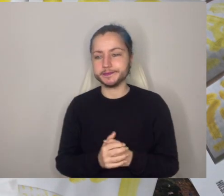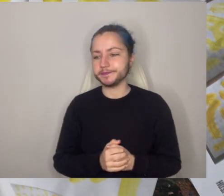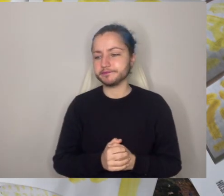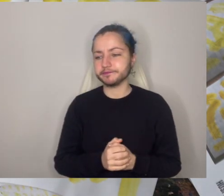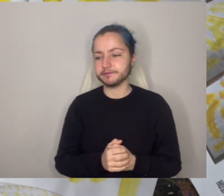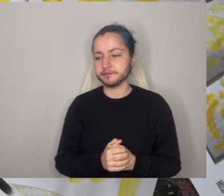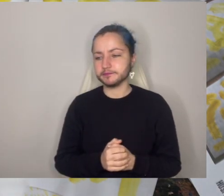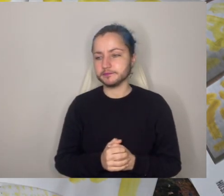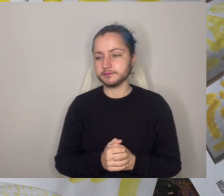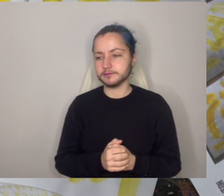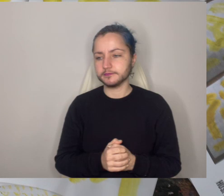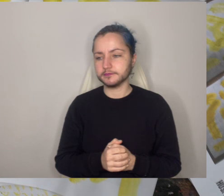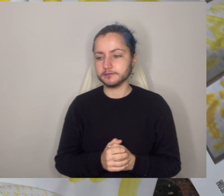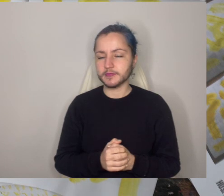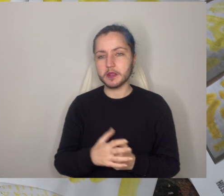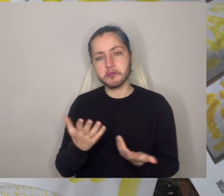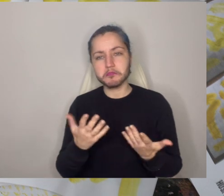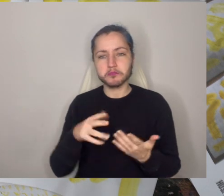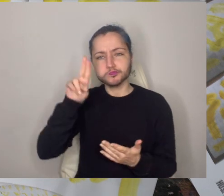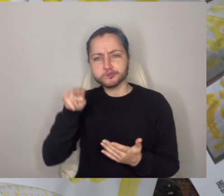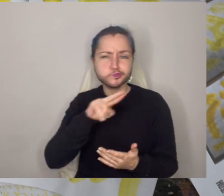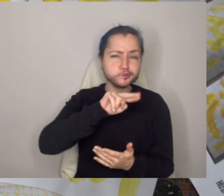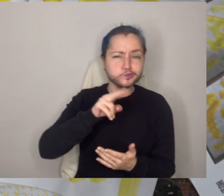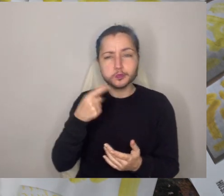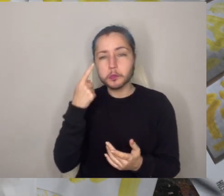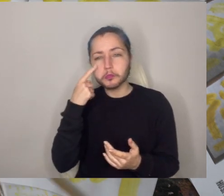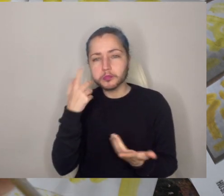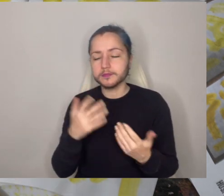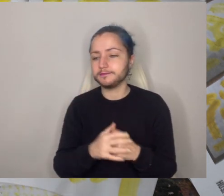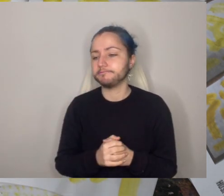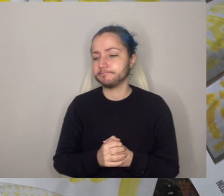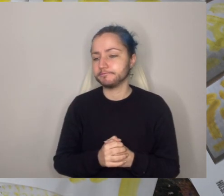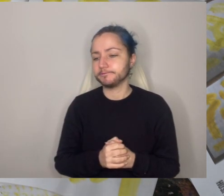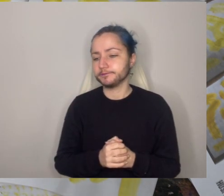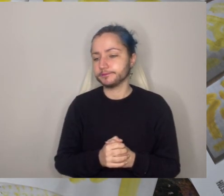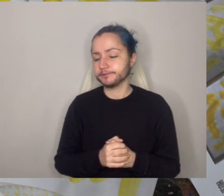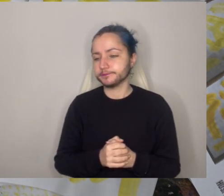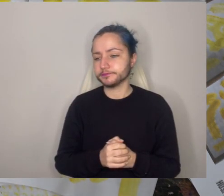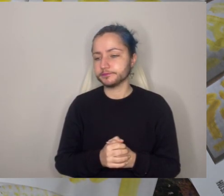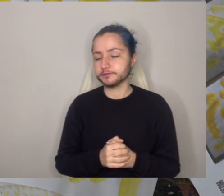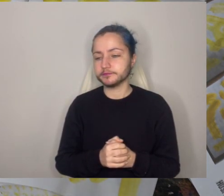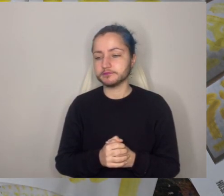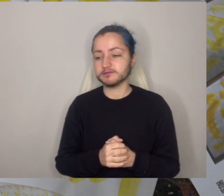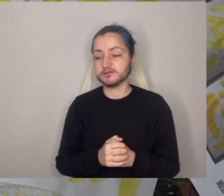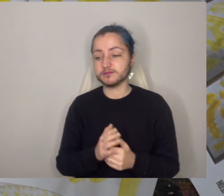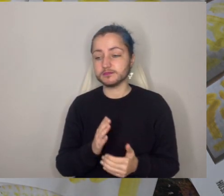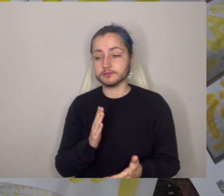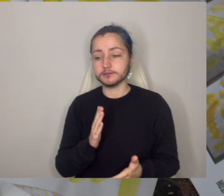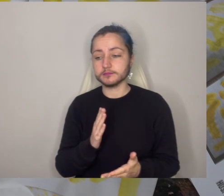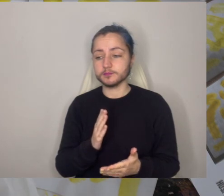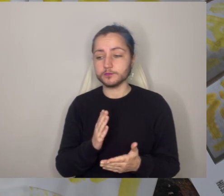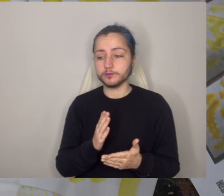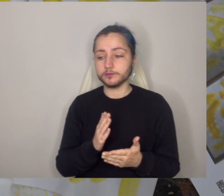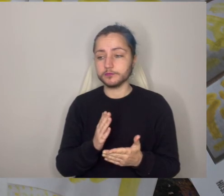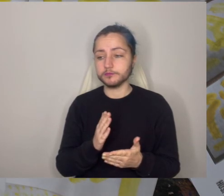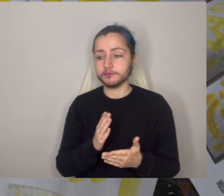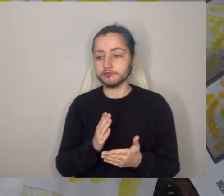quite fluid, but not too runny. And then I'm just gonna